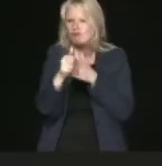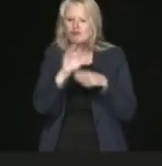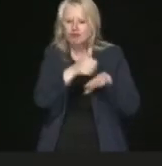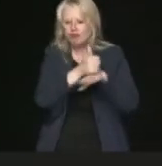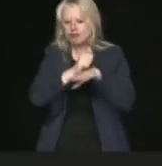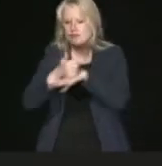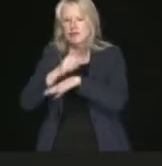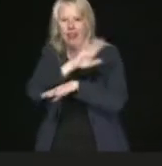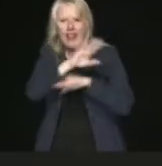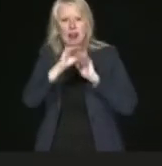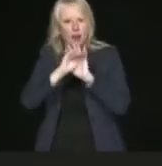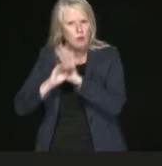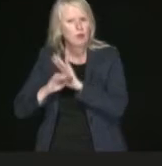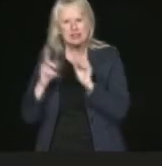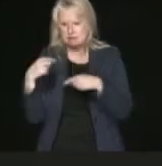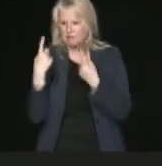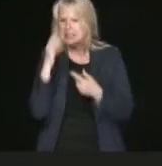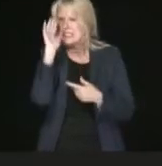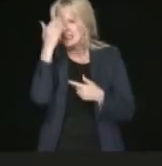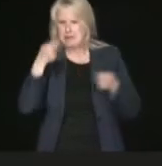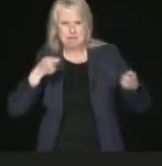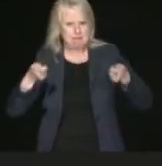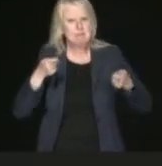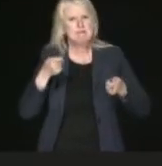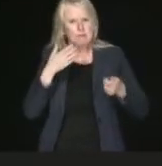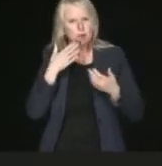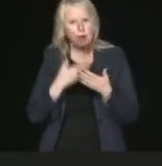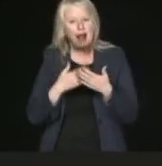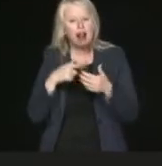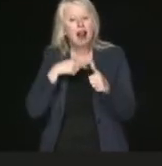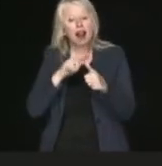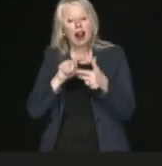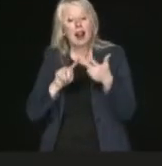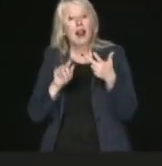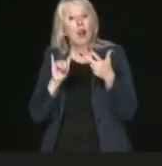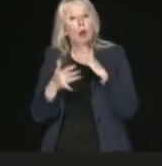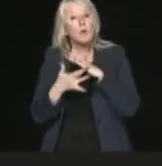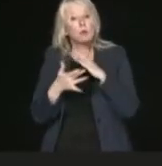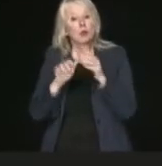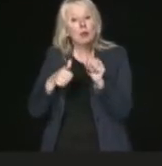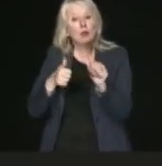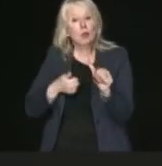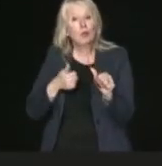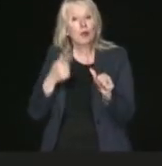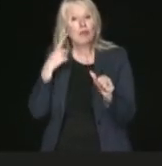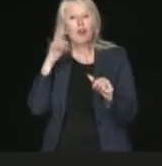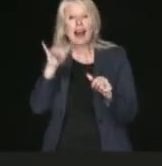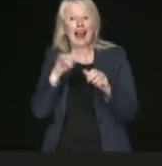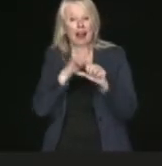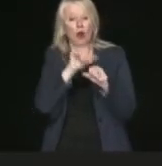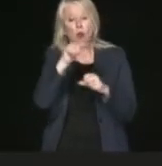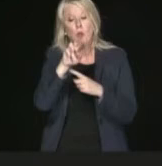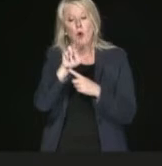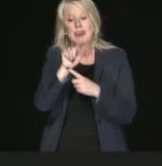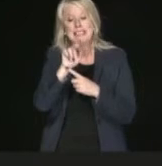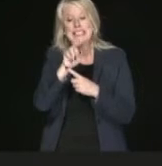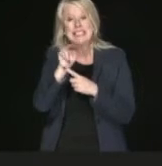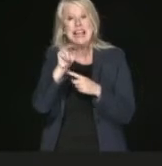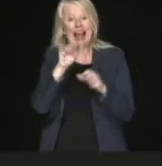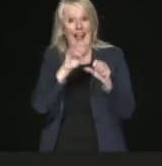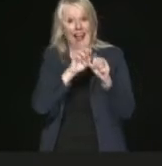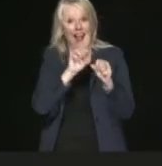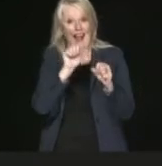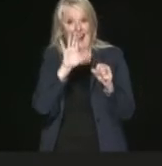they need. The tools that the federal government has right now, such as the Quarantine Act, mean